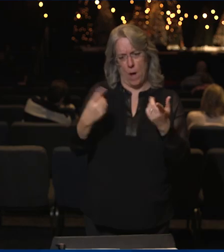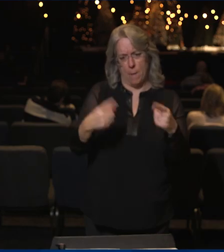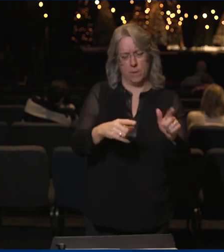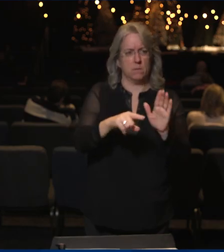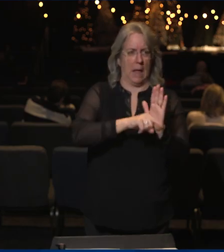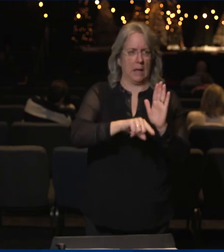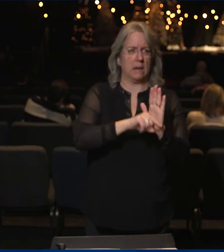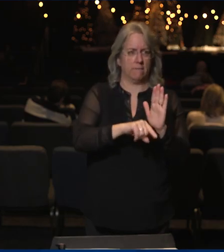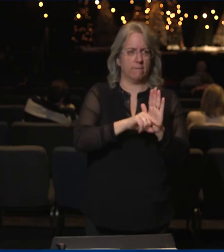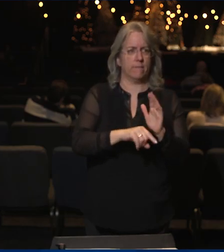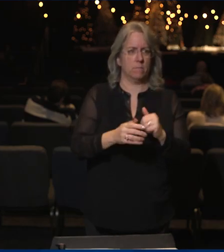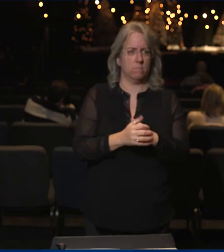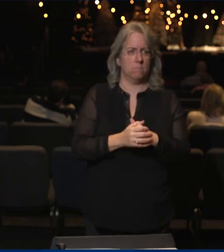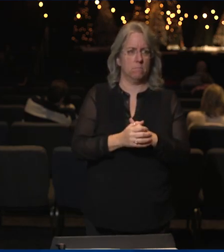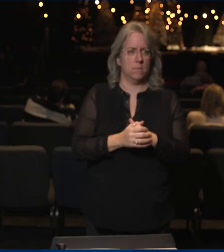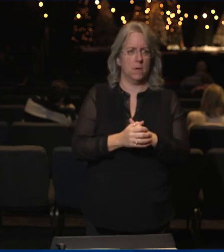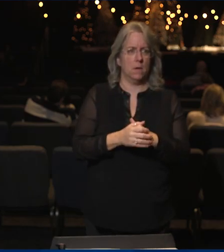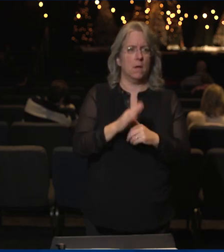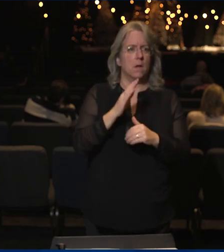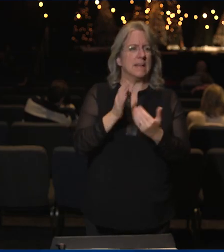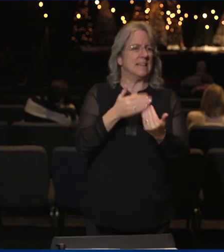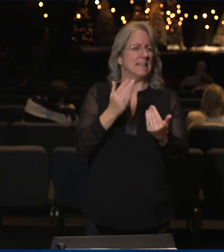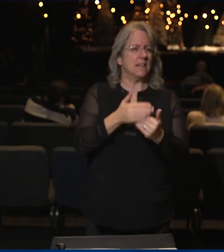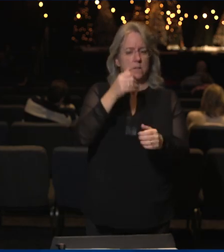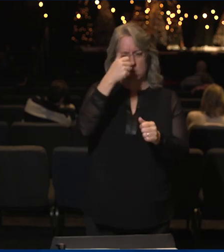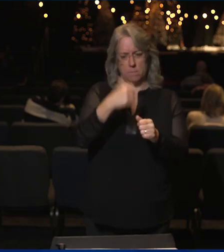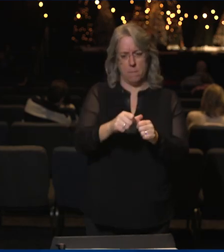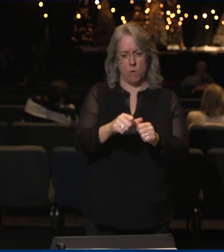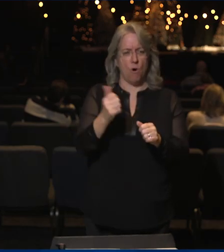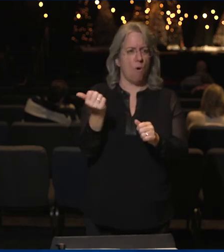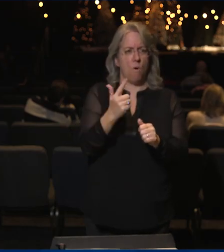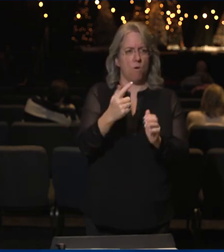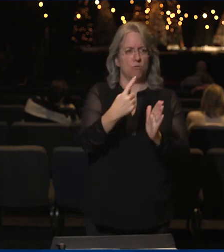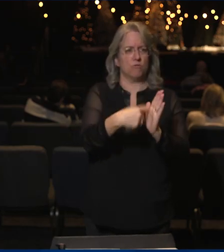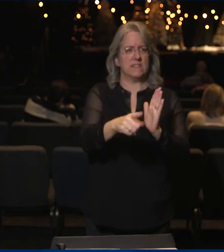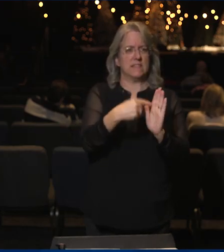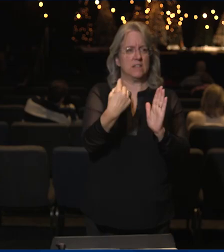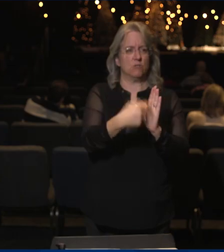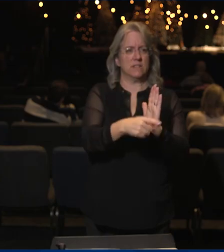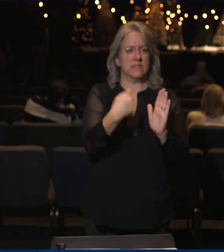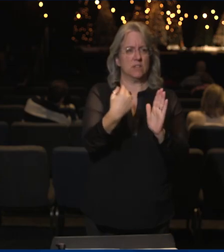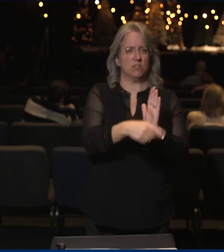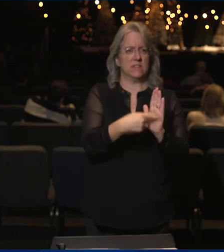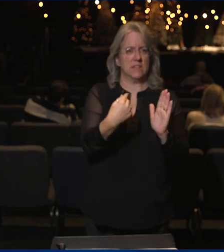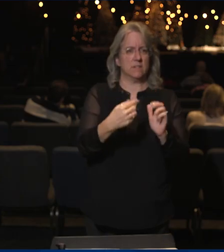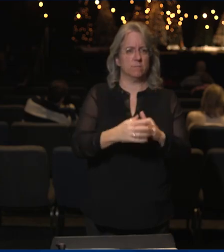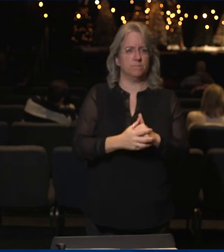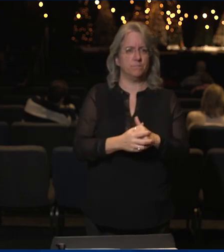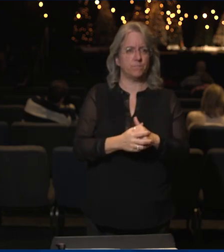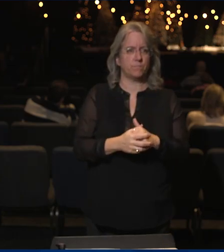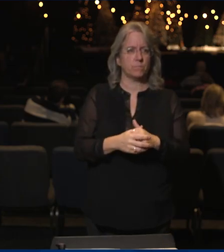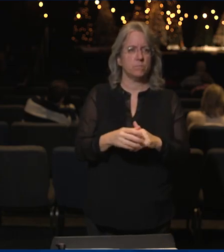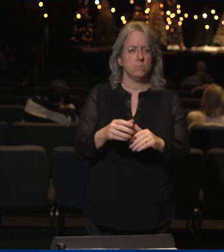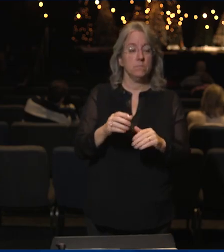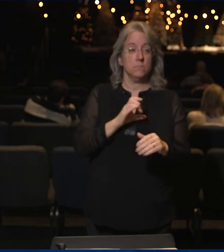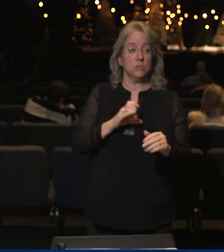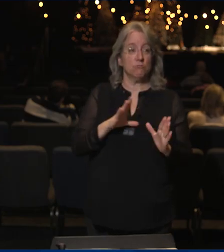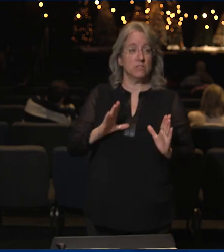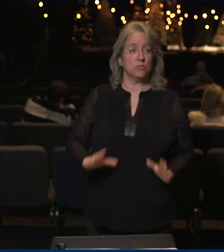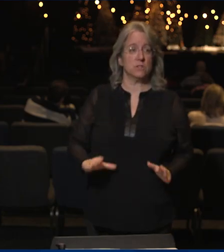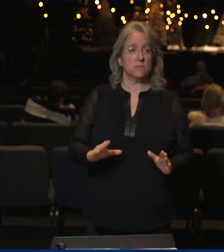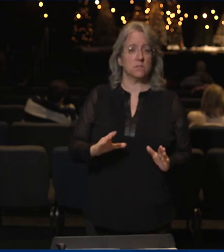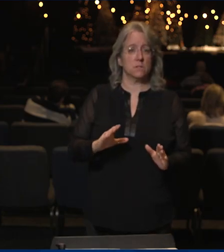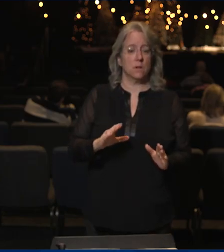to recall the critique. But Christians are called to be people of faith, hope, and love, and